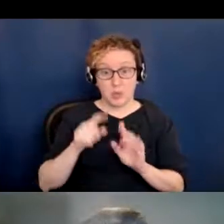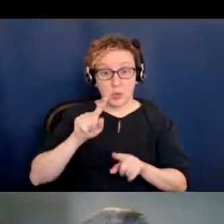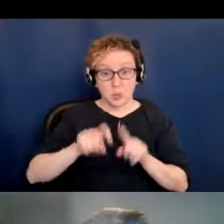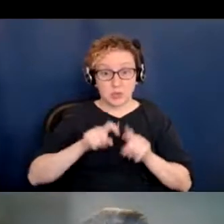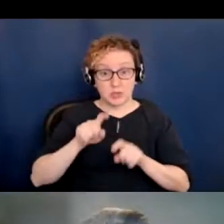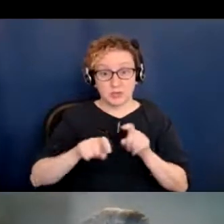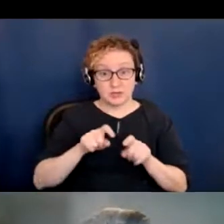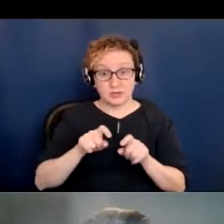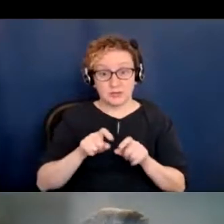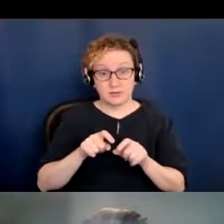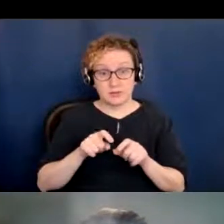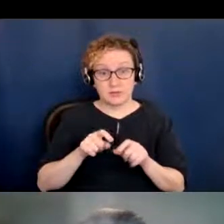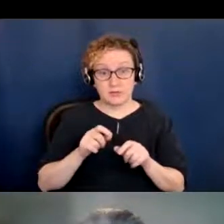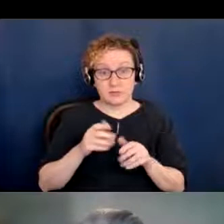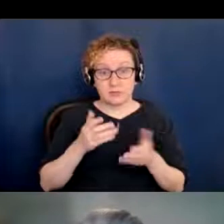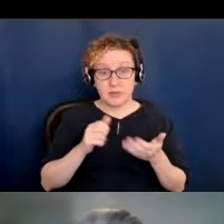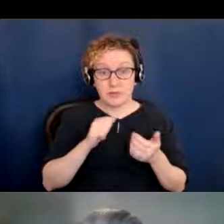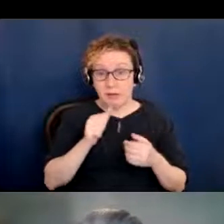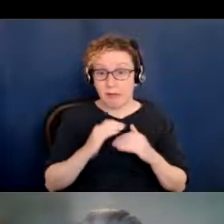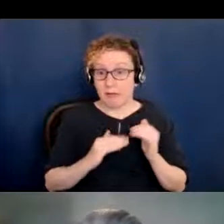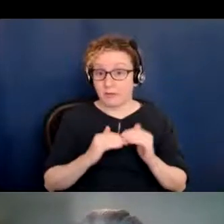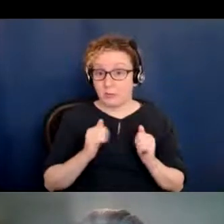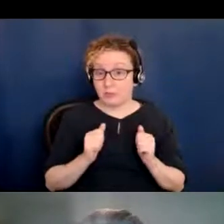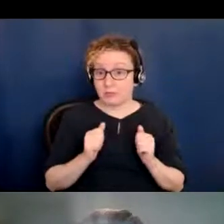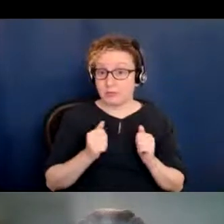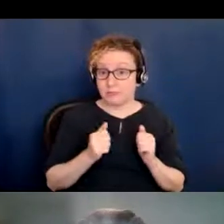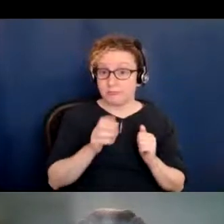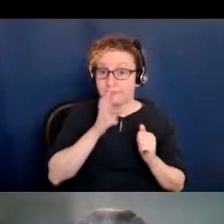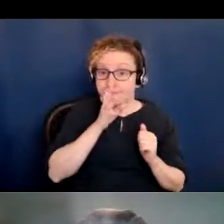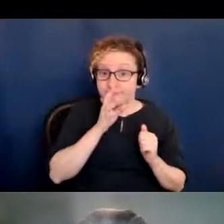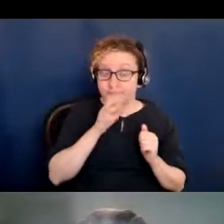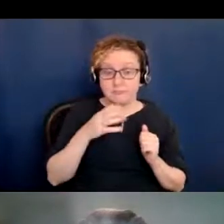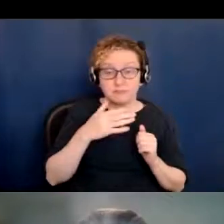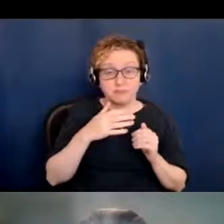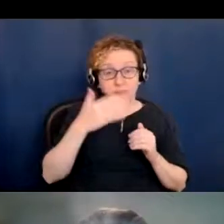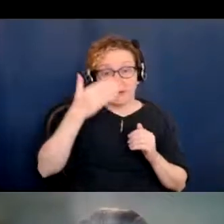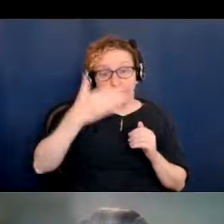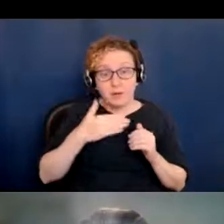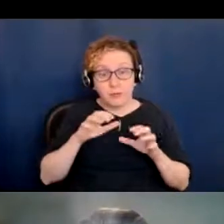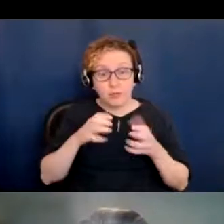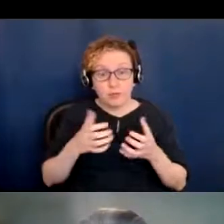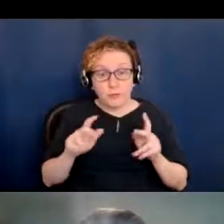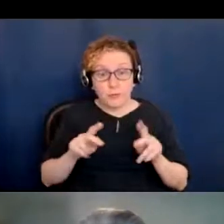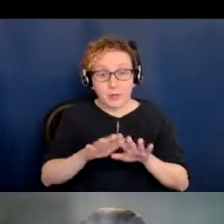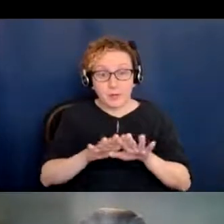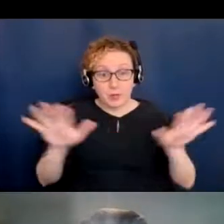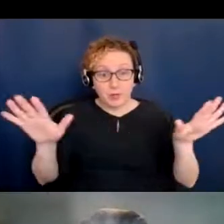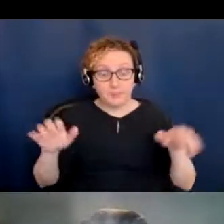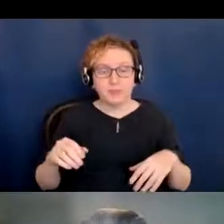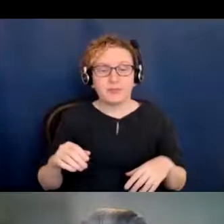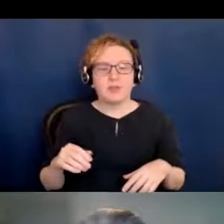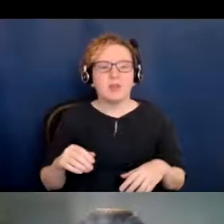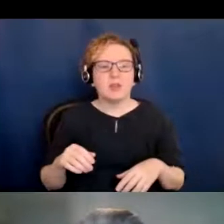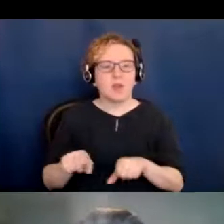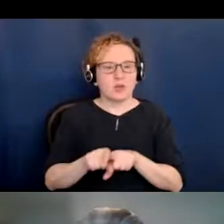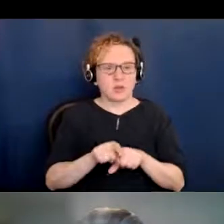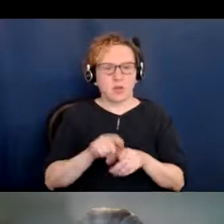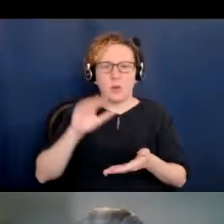questions that they may not be comfortable with speaking with in front of a group of people. It limits physical